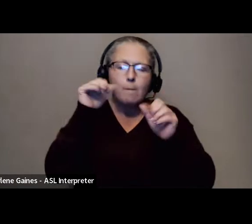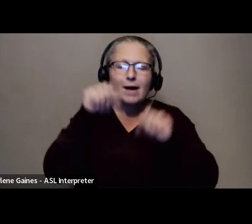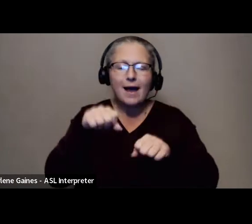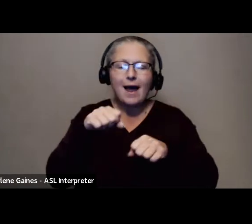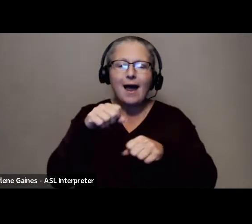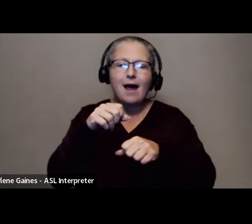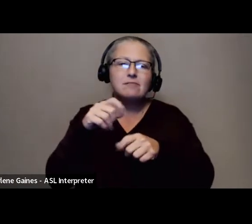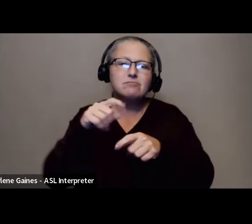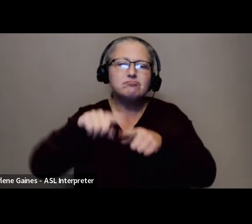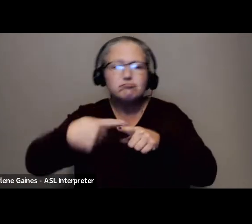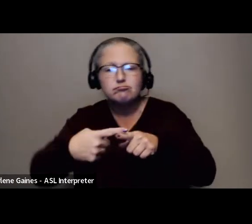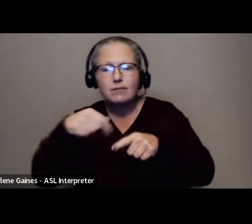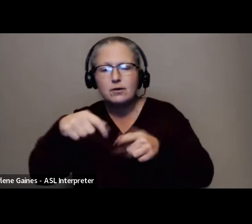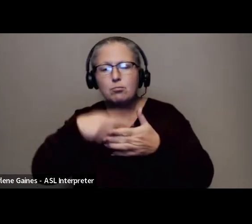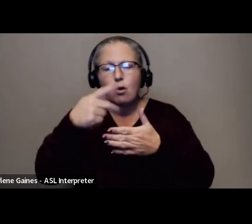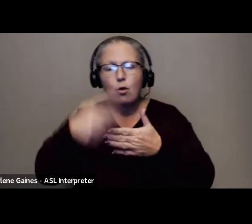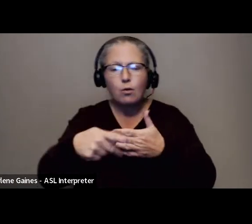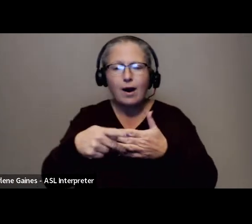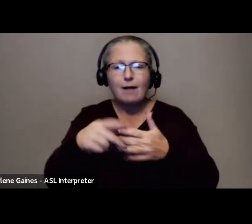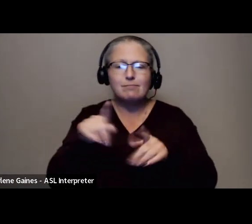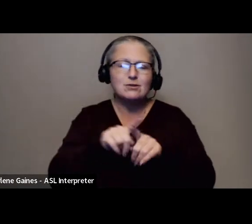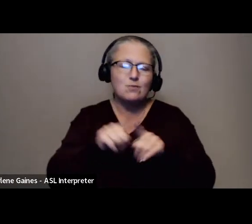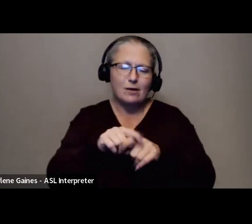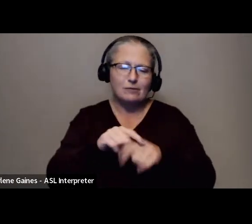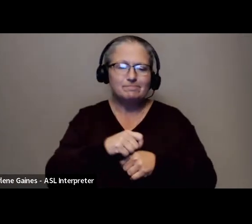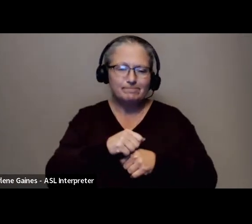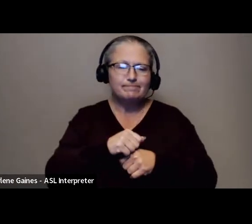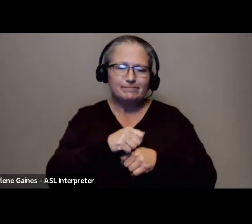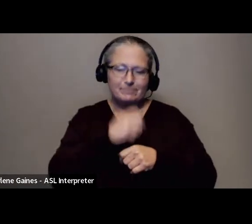of implement this program as well.